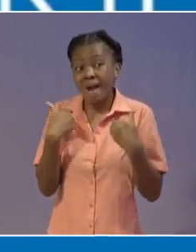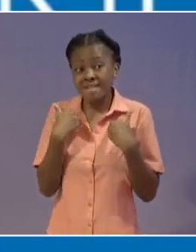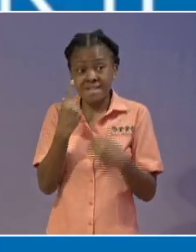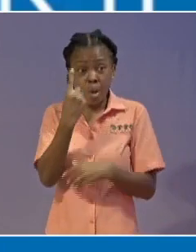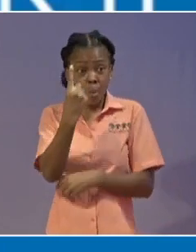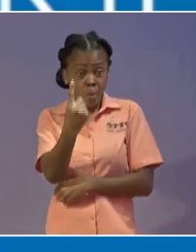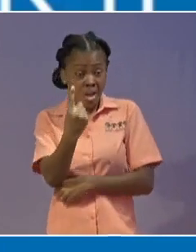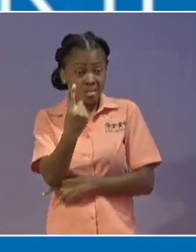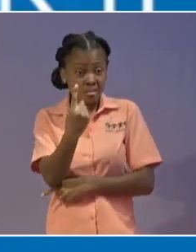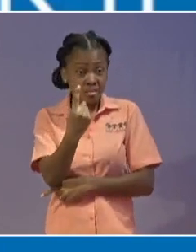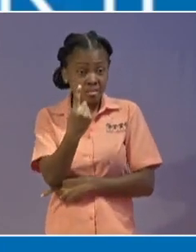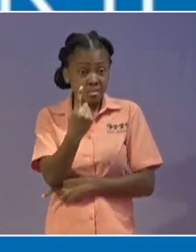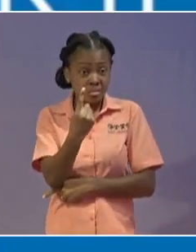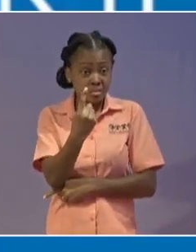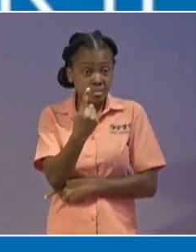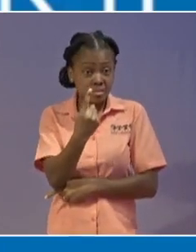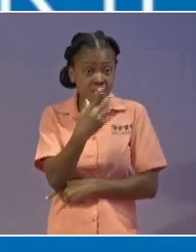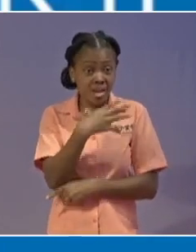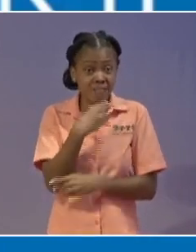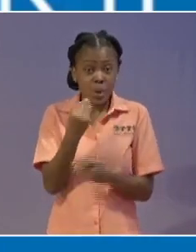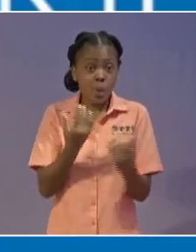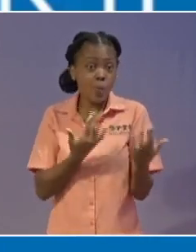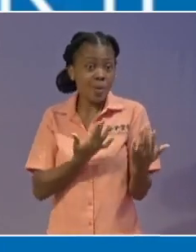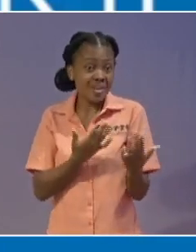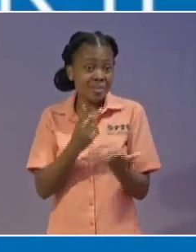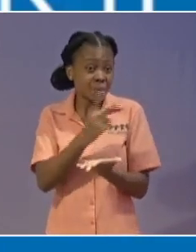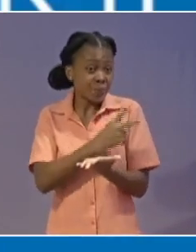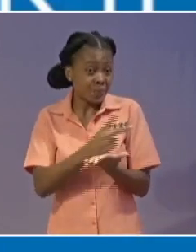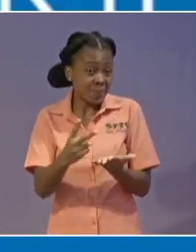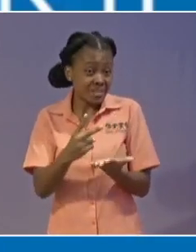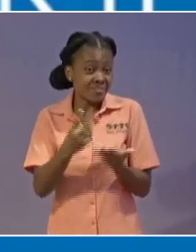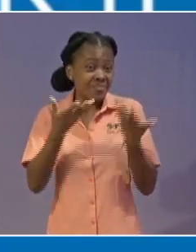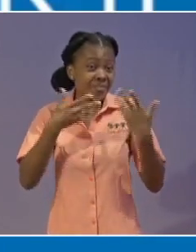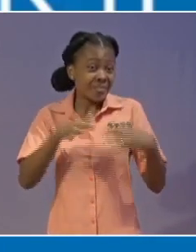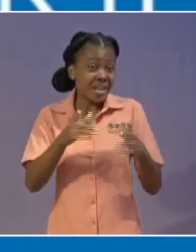pass? What is there a trend in that? In terms of people